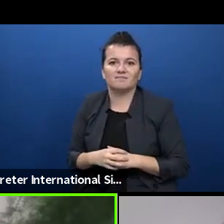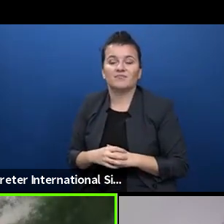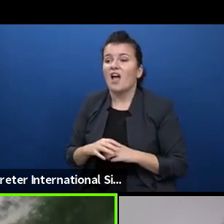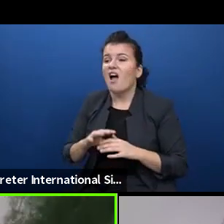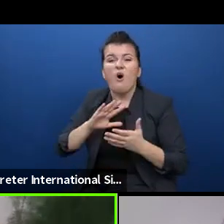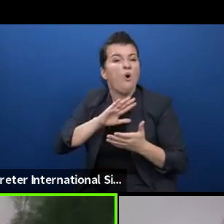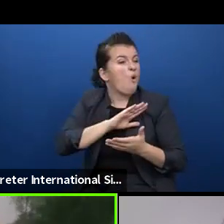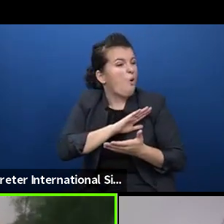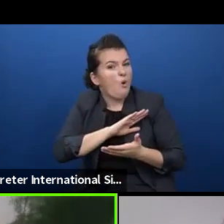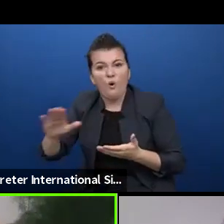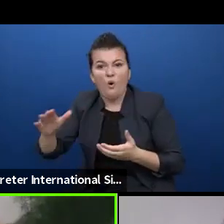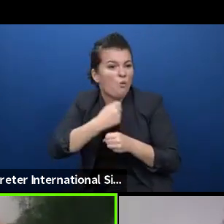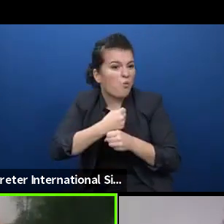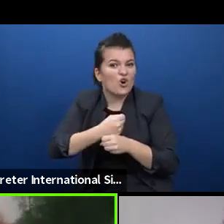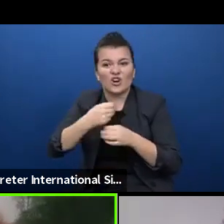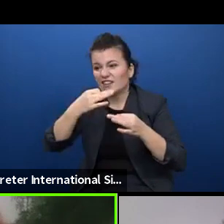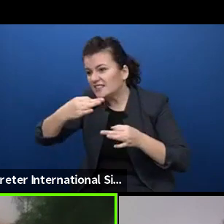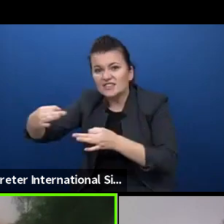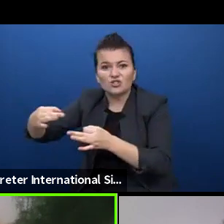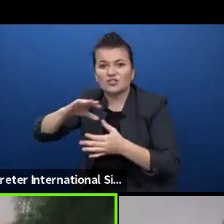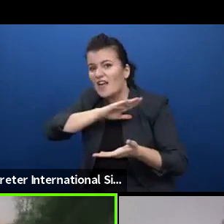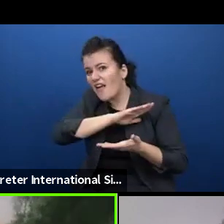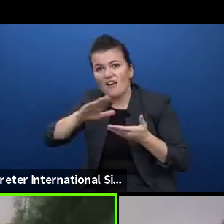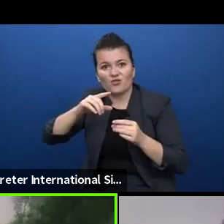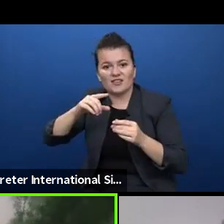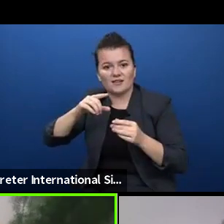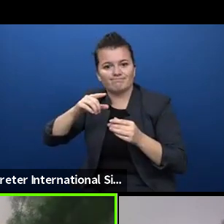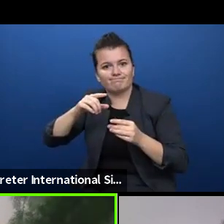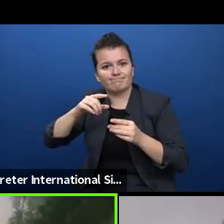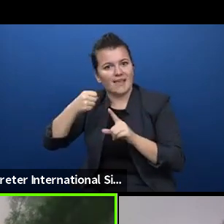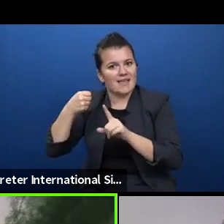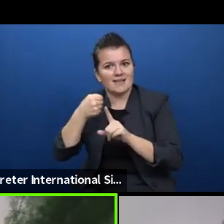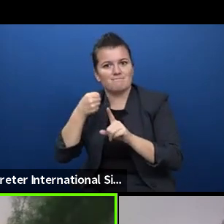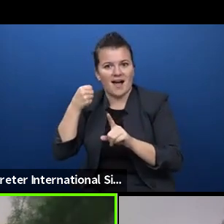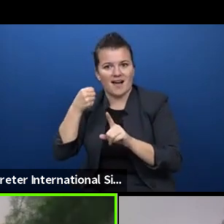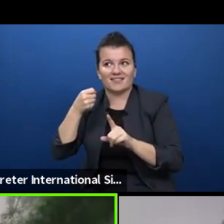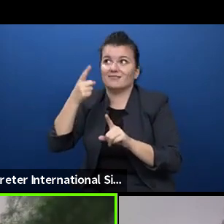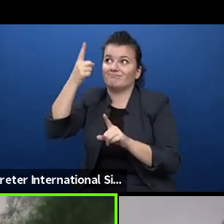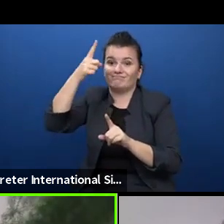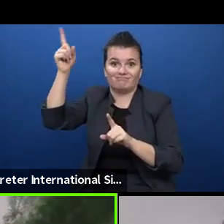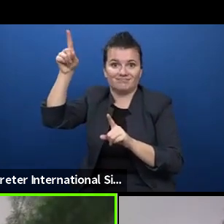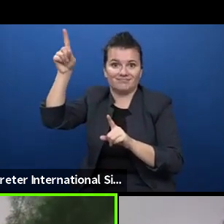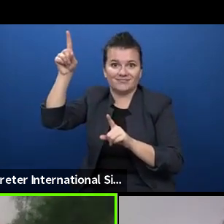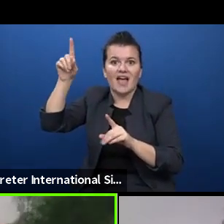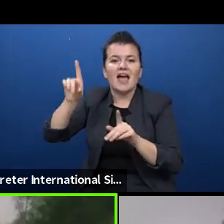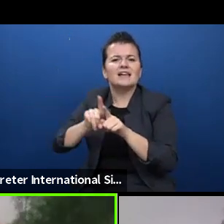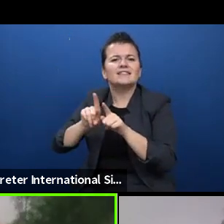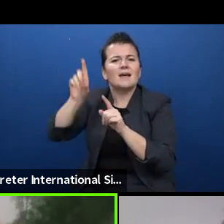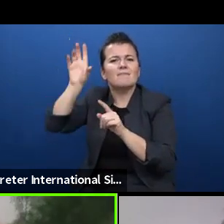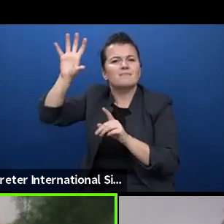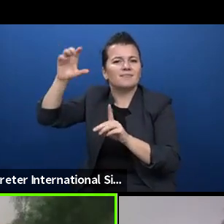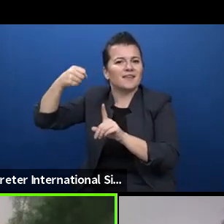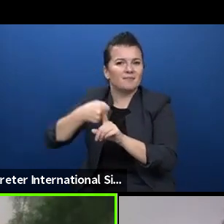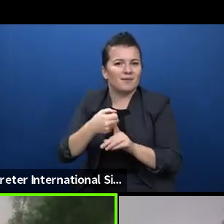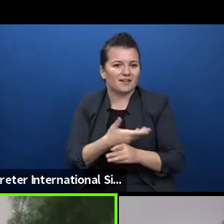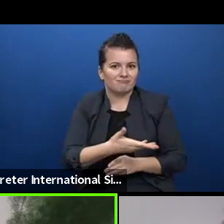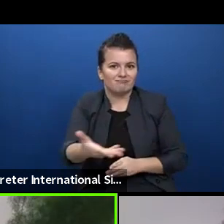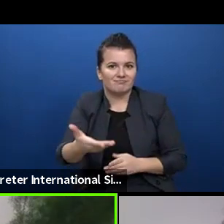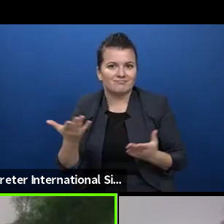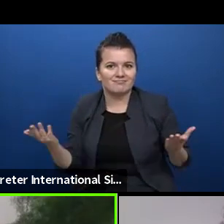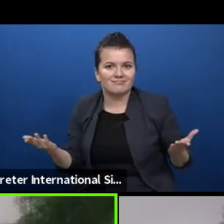do, all the decisions we make. But it is a very generous and a very regenerative agenda once you're actually on that